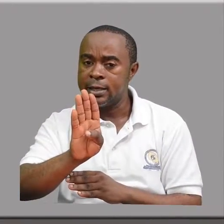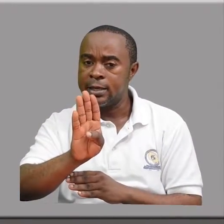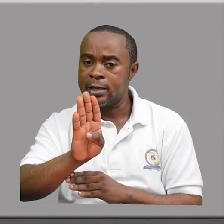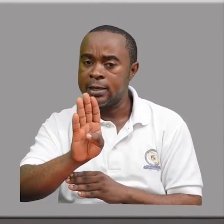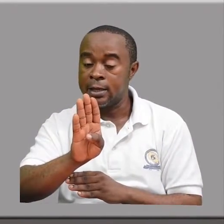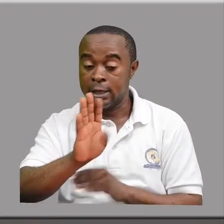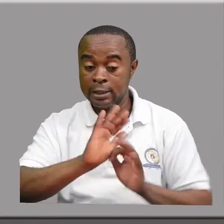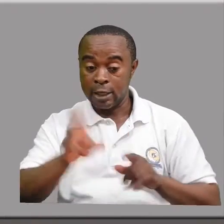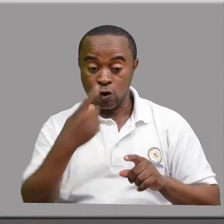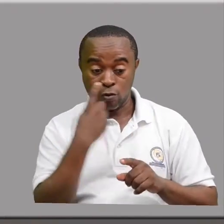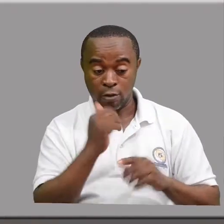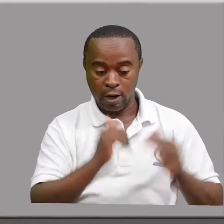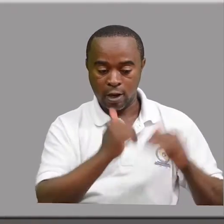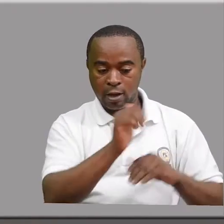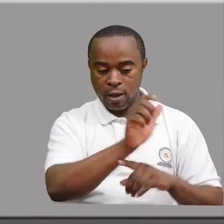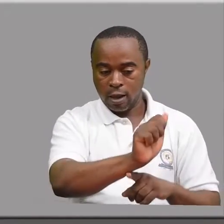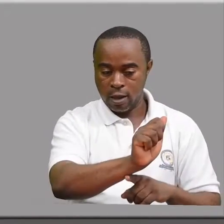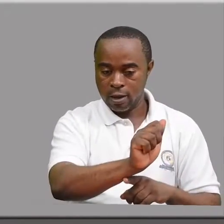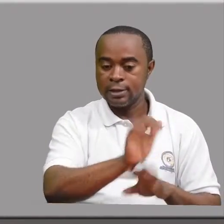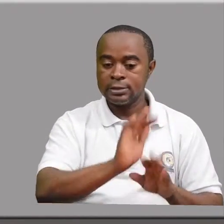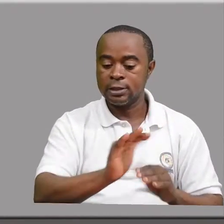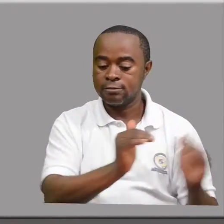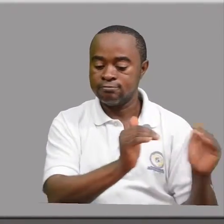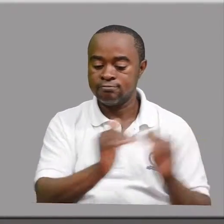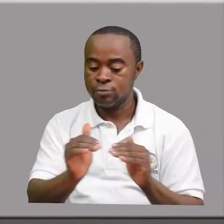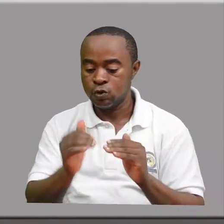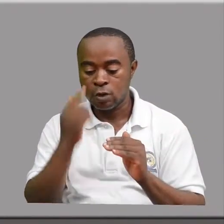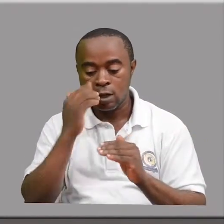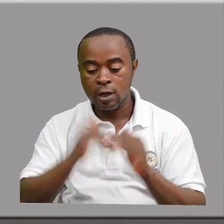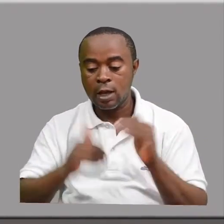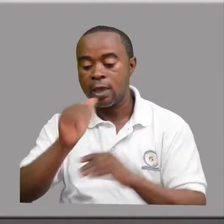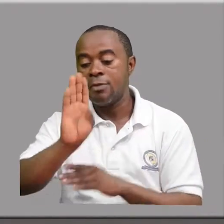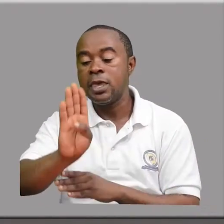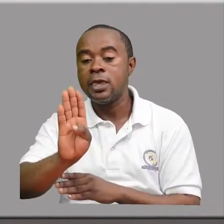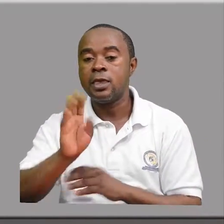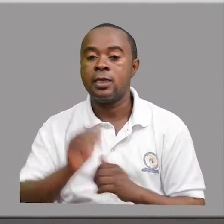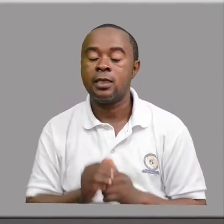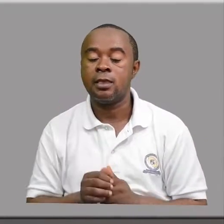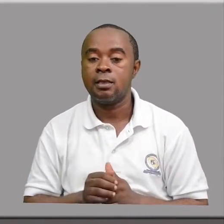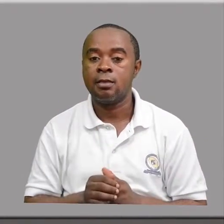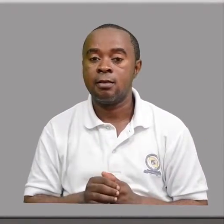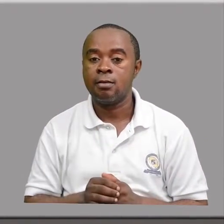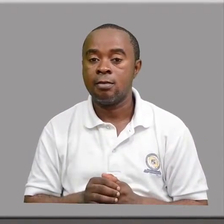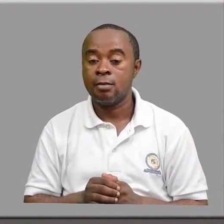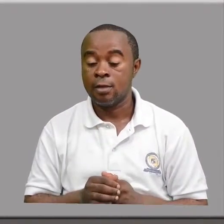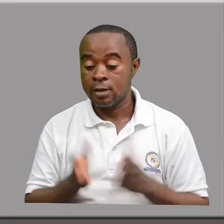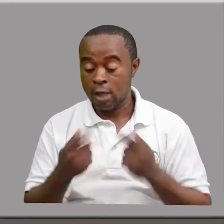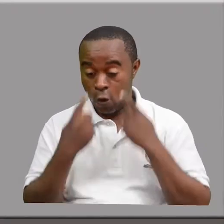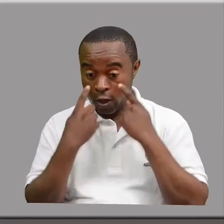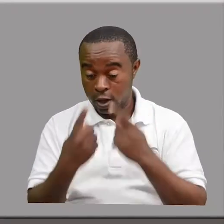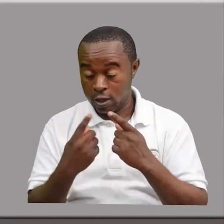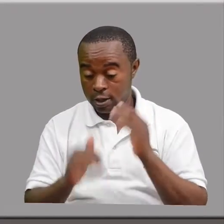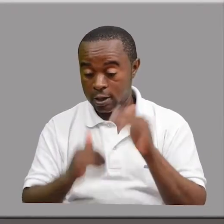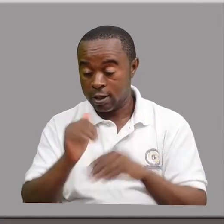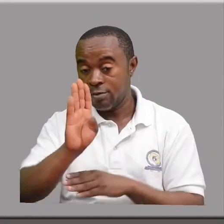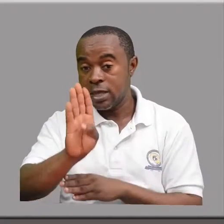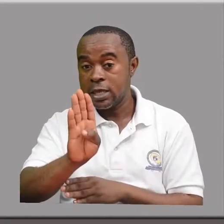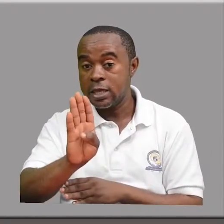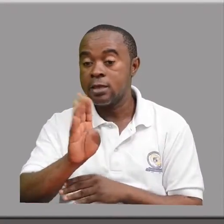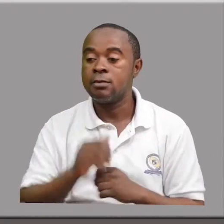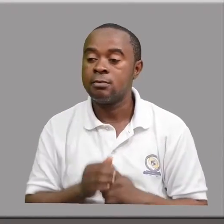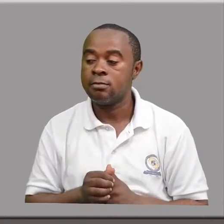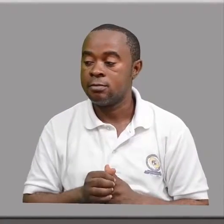we see that in class A, the first octet are used to define the network. Now if we move to class B,